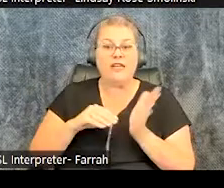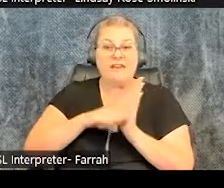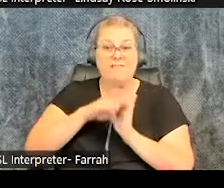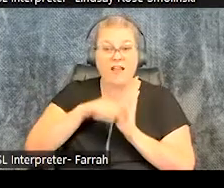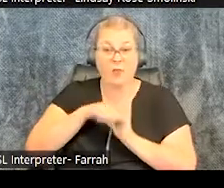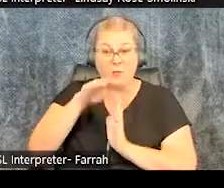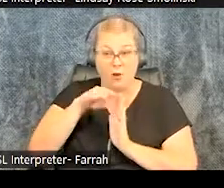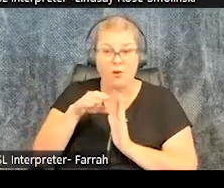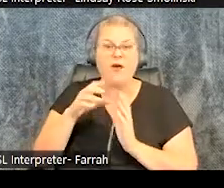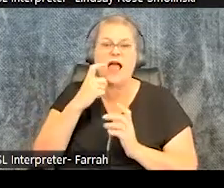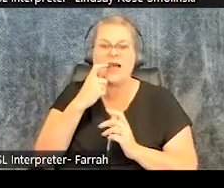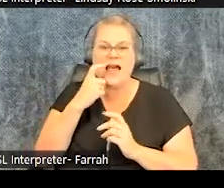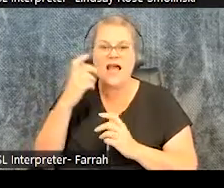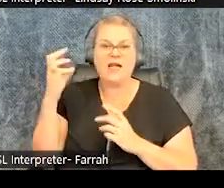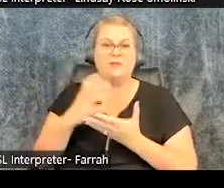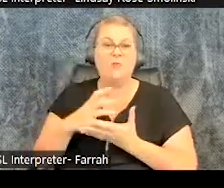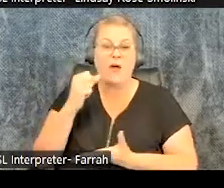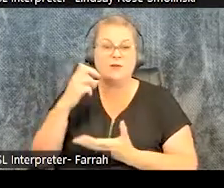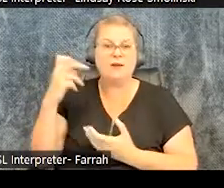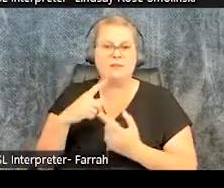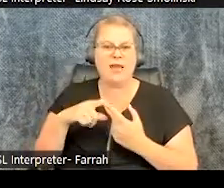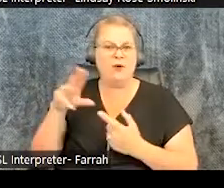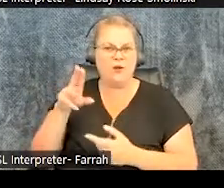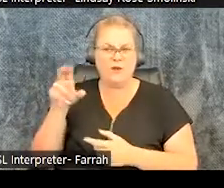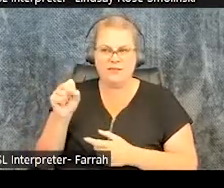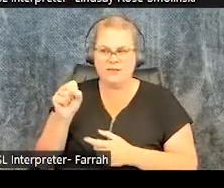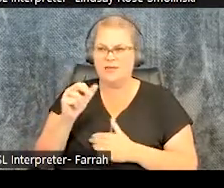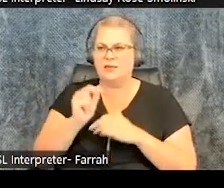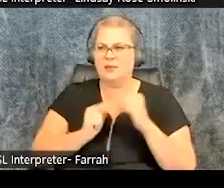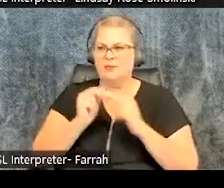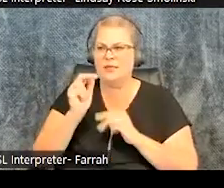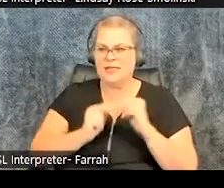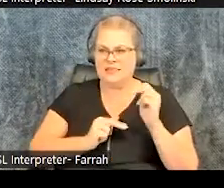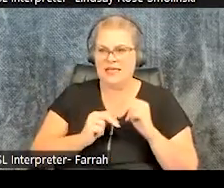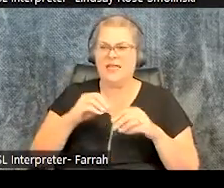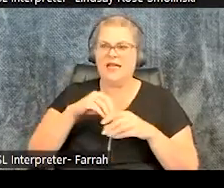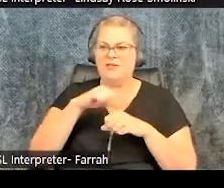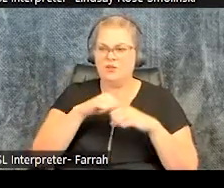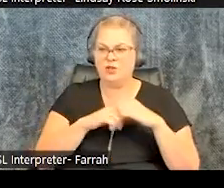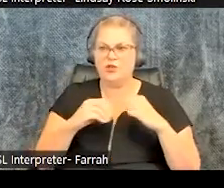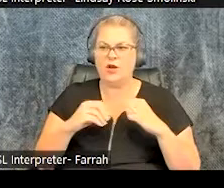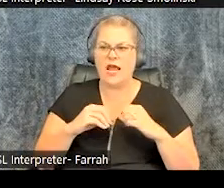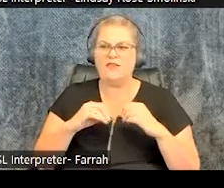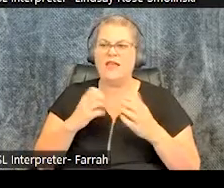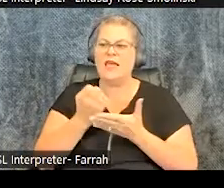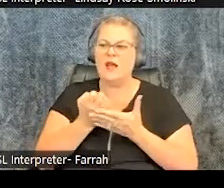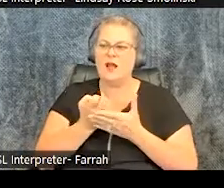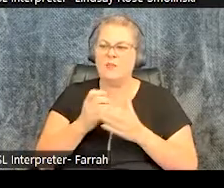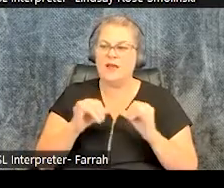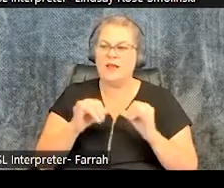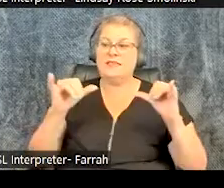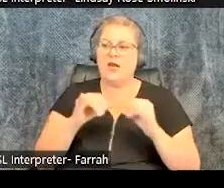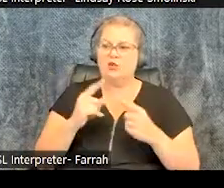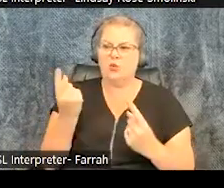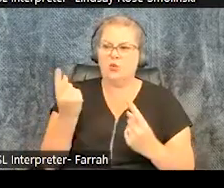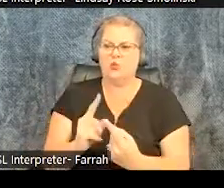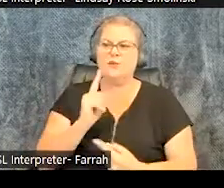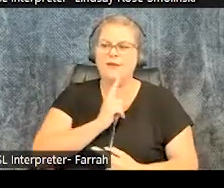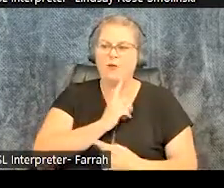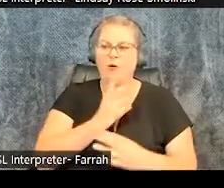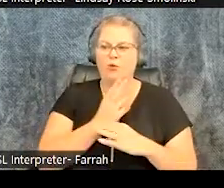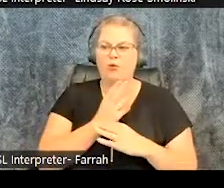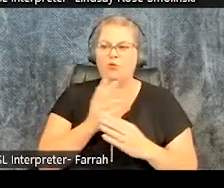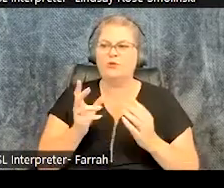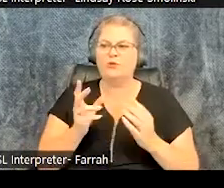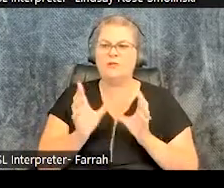United States, building infrastructure and economy of scale to reduce single-use packaging waste and climate